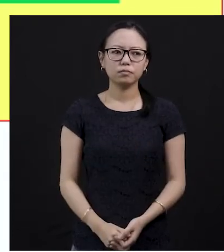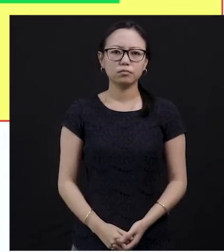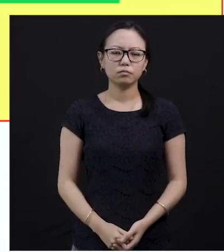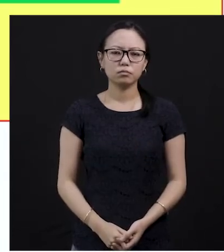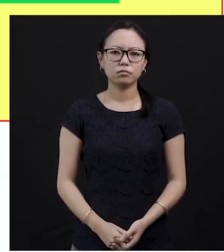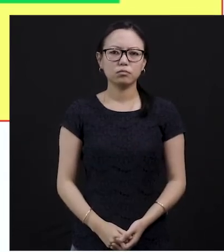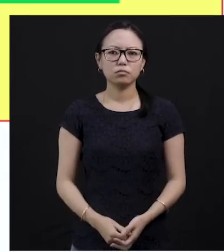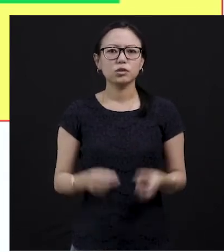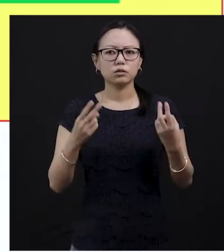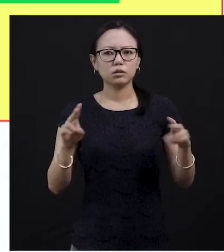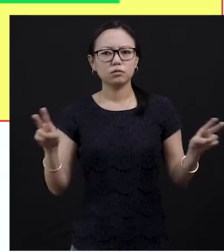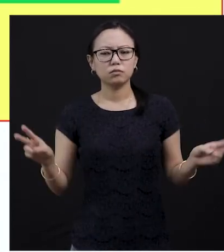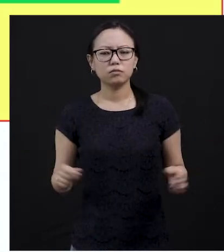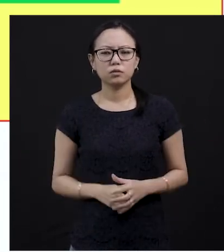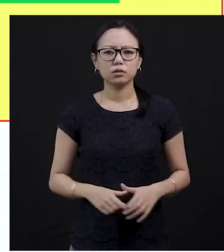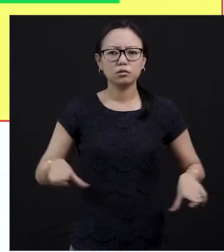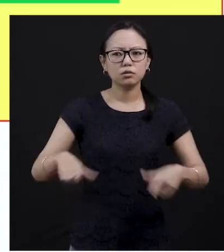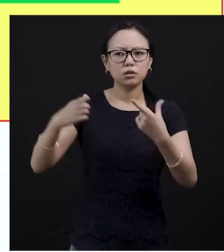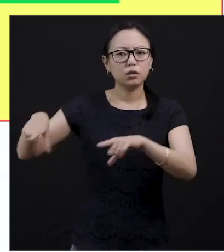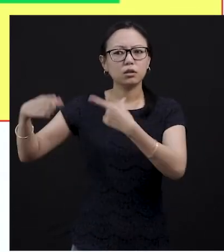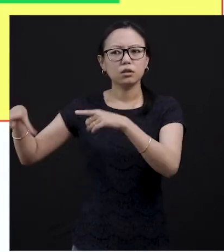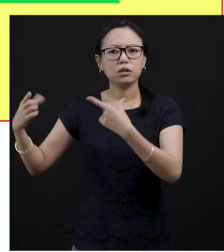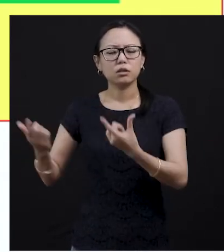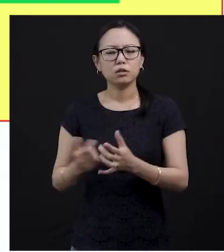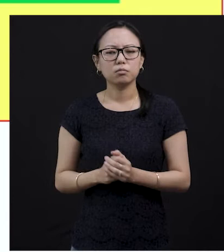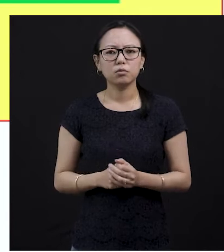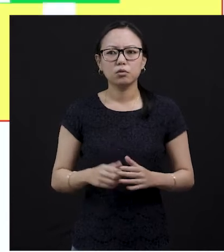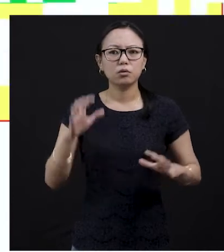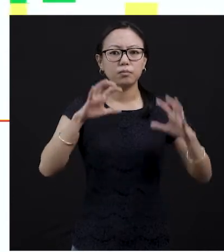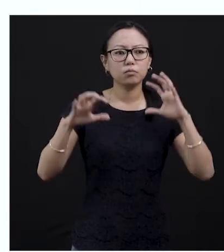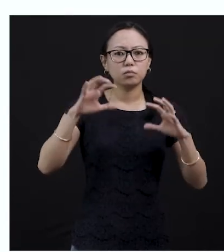kinds of plants and animals found in different habitats.